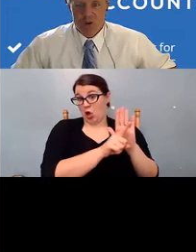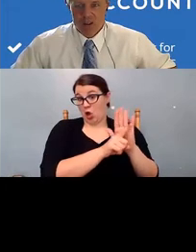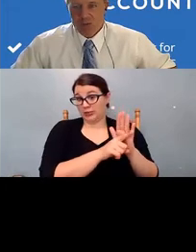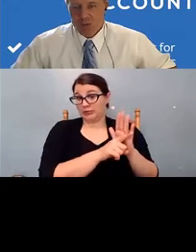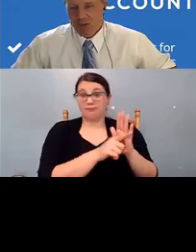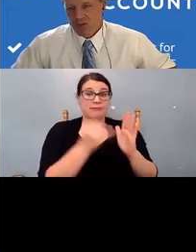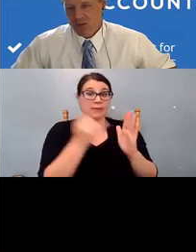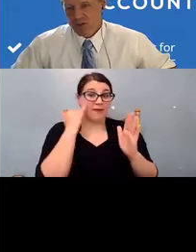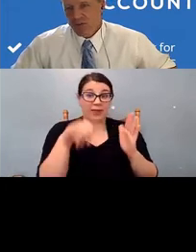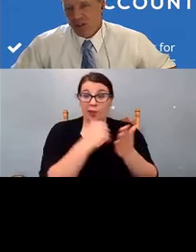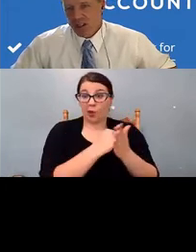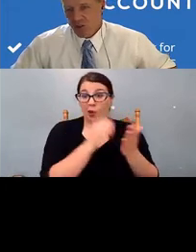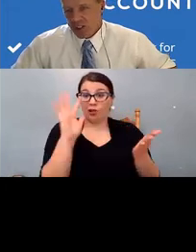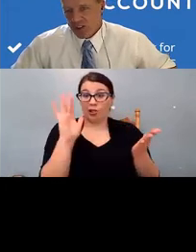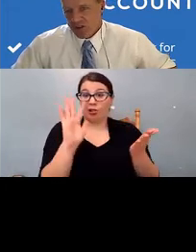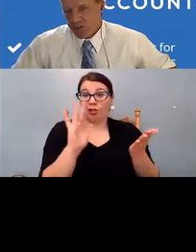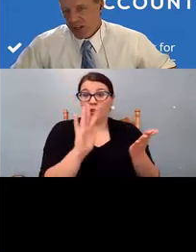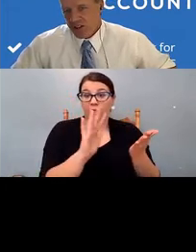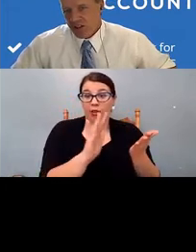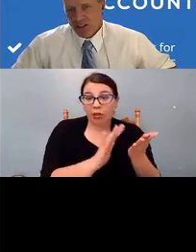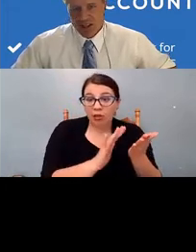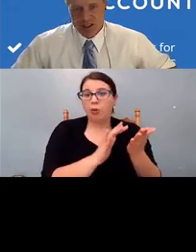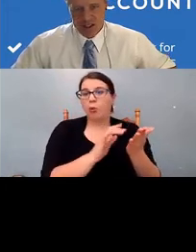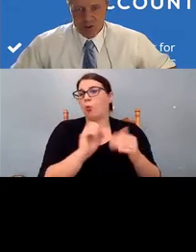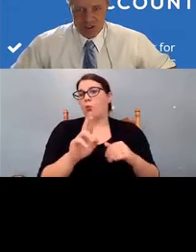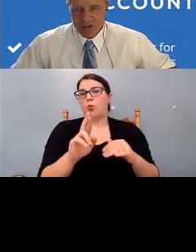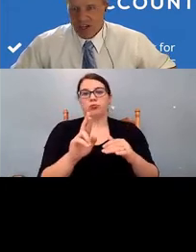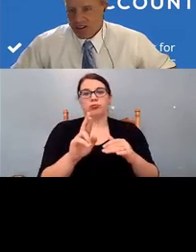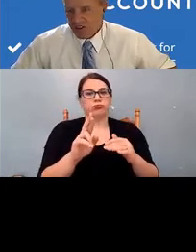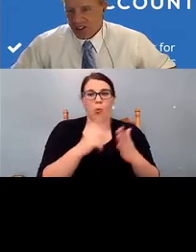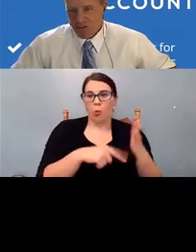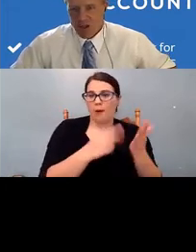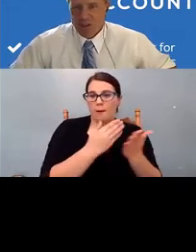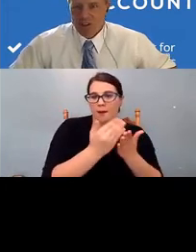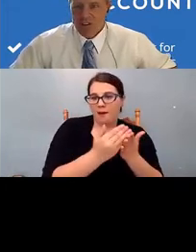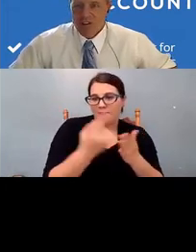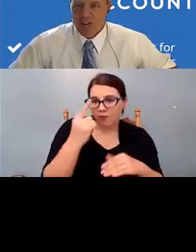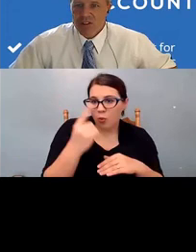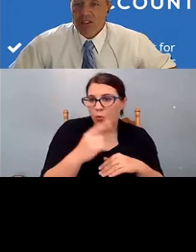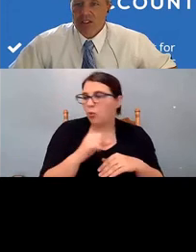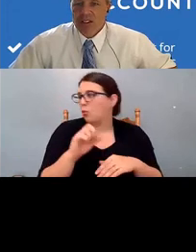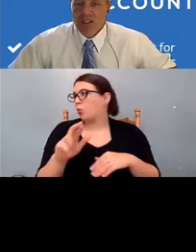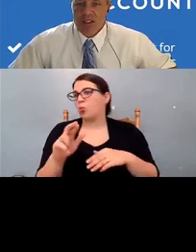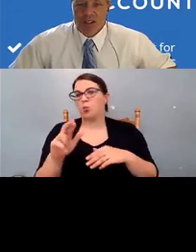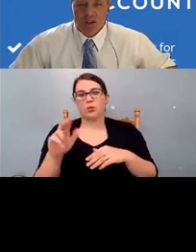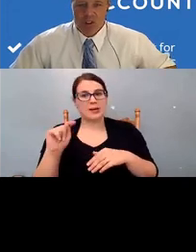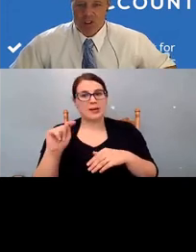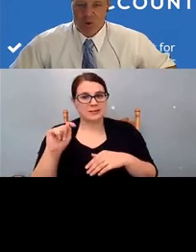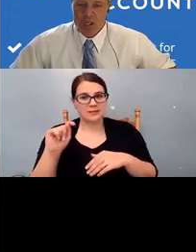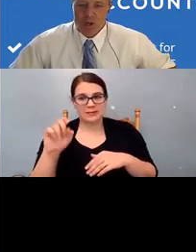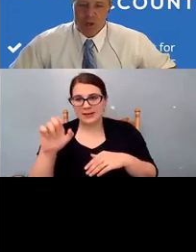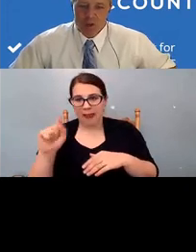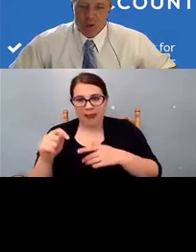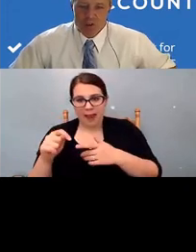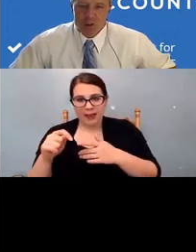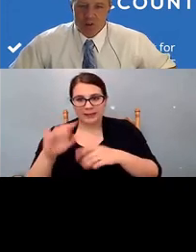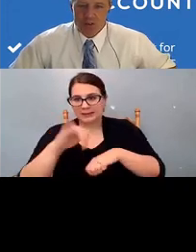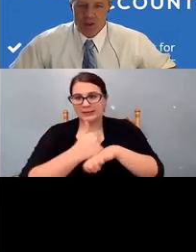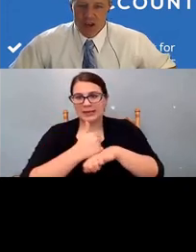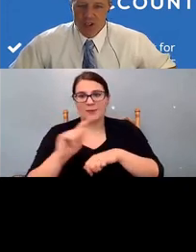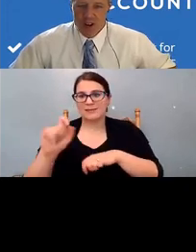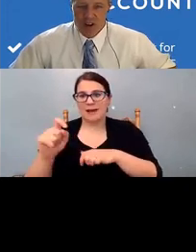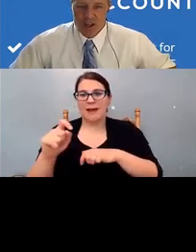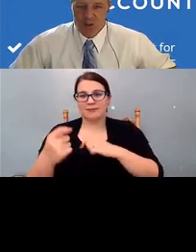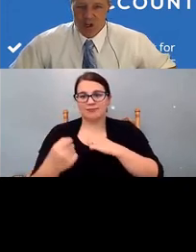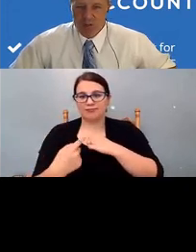low, when things are being spent. You can either receive text or email messages. Just some really great tools. So if